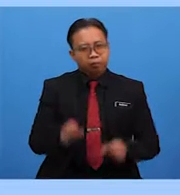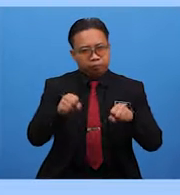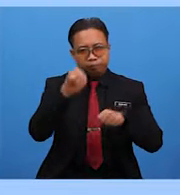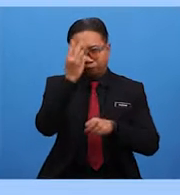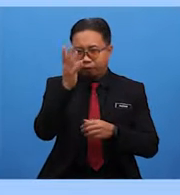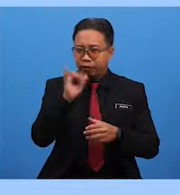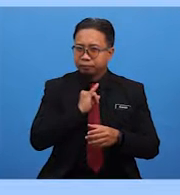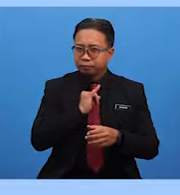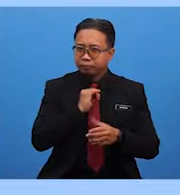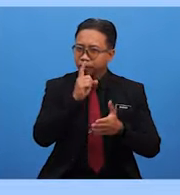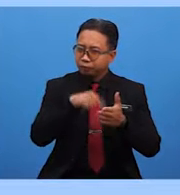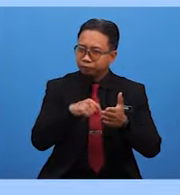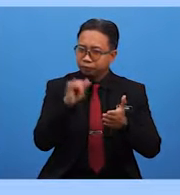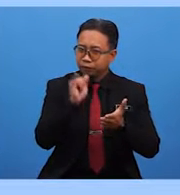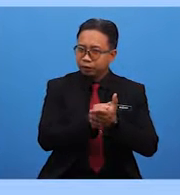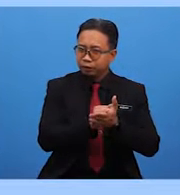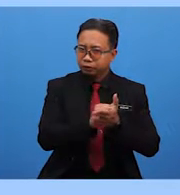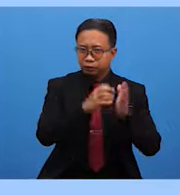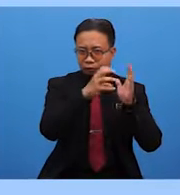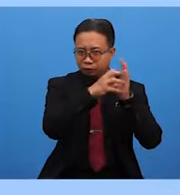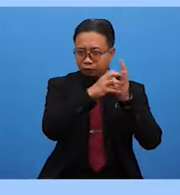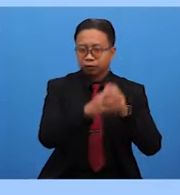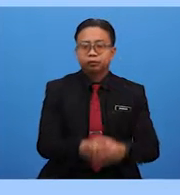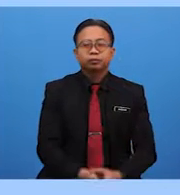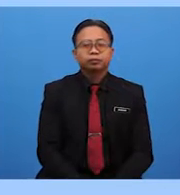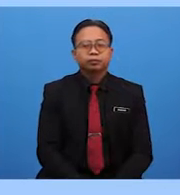answers for these questions?